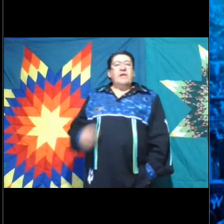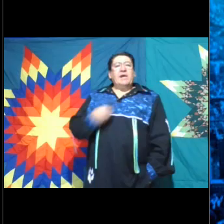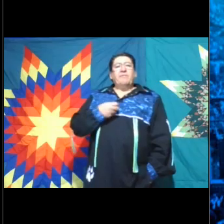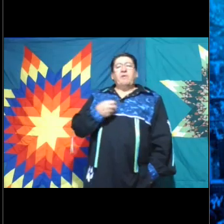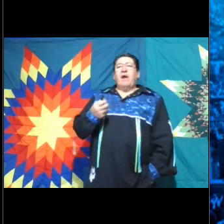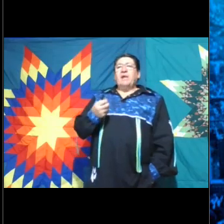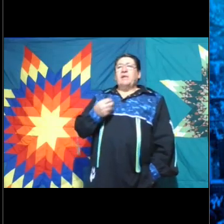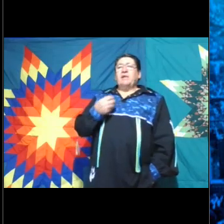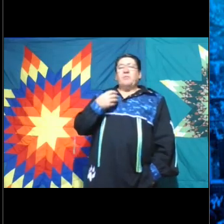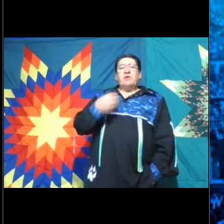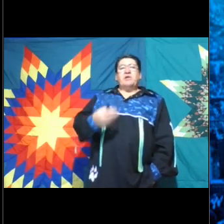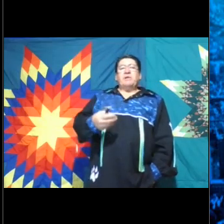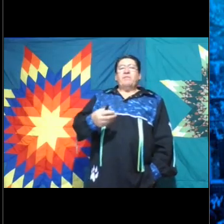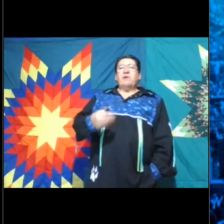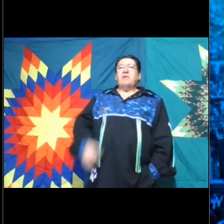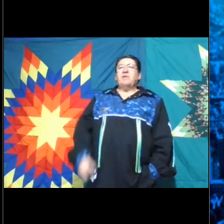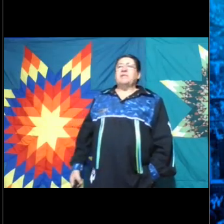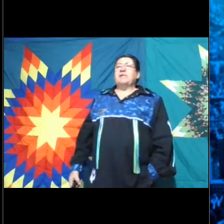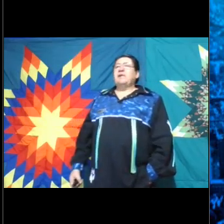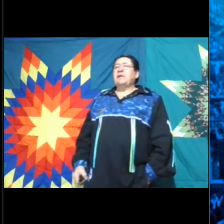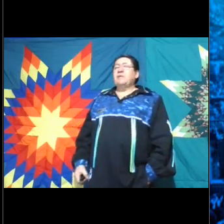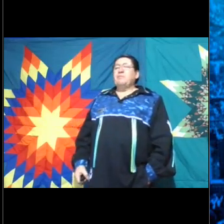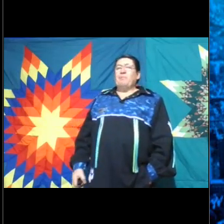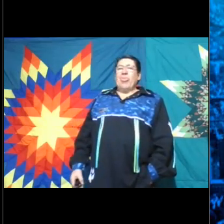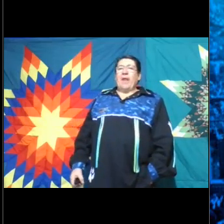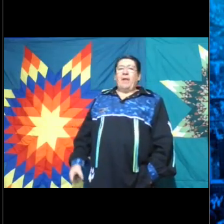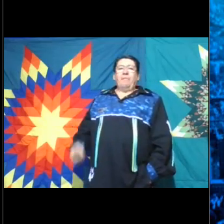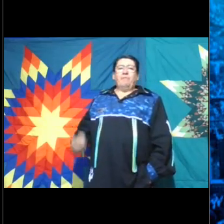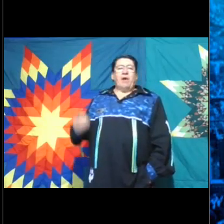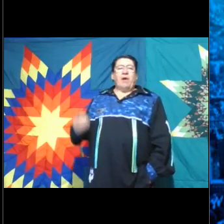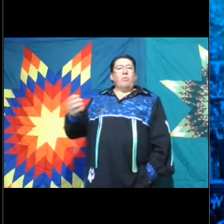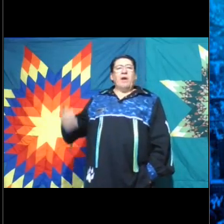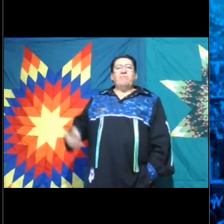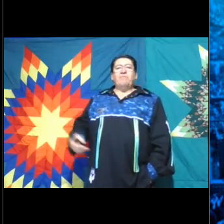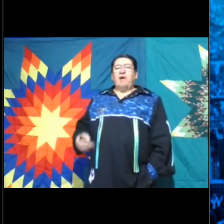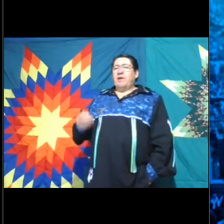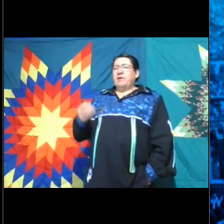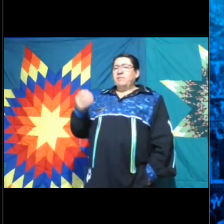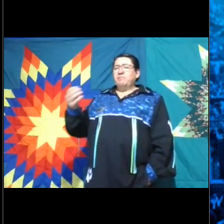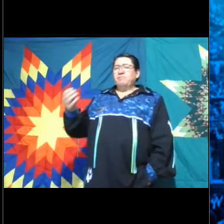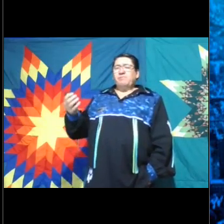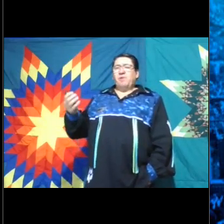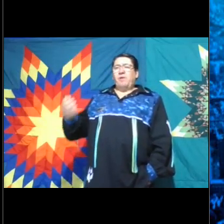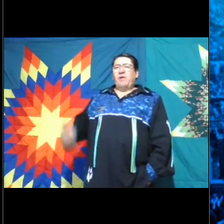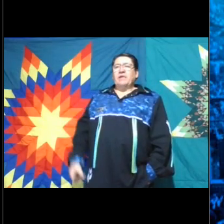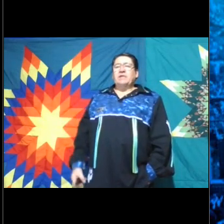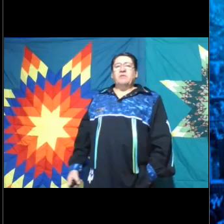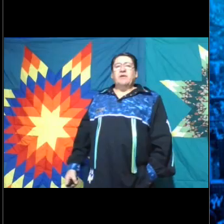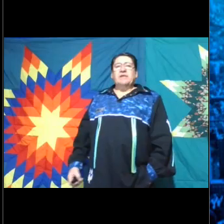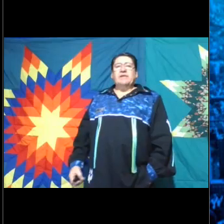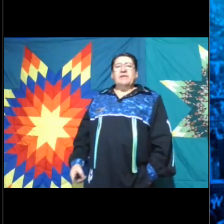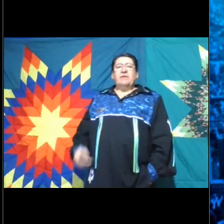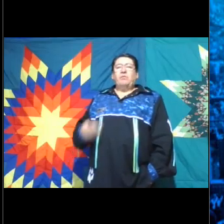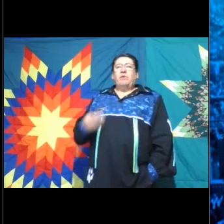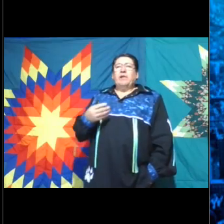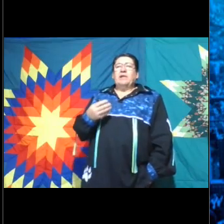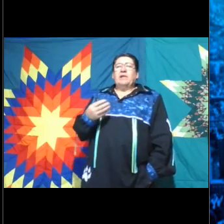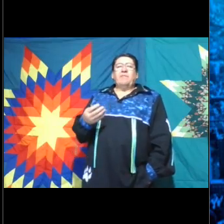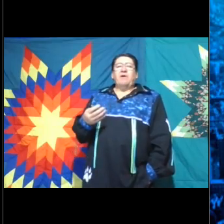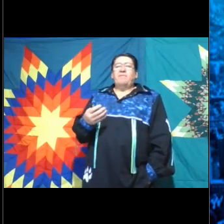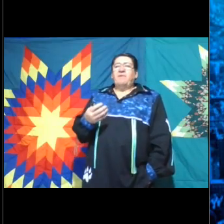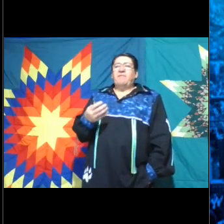we take it for granted, especially living here in the city, that Wi-Fi is so easy.